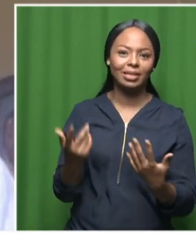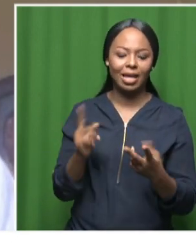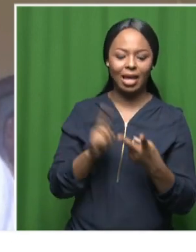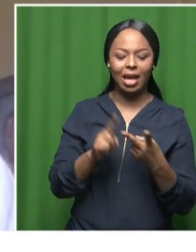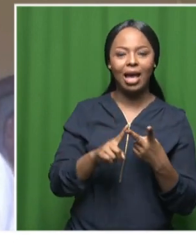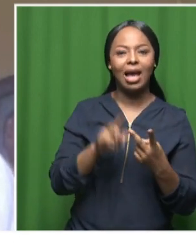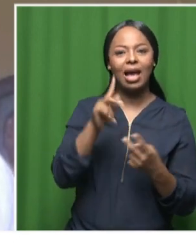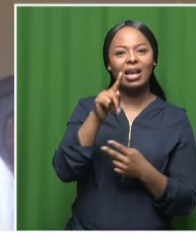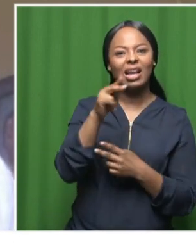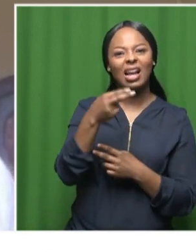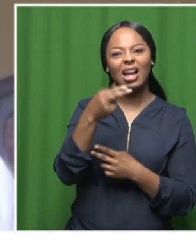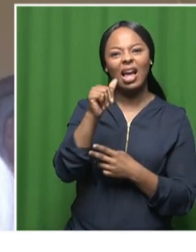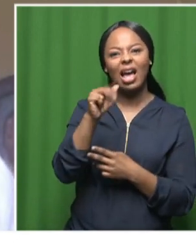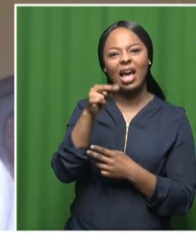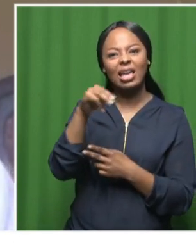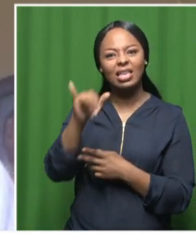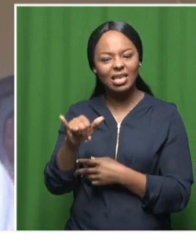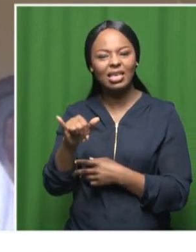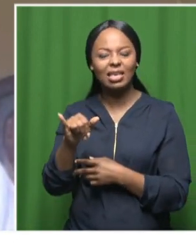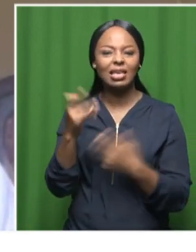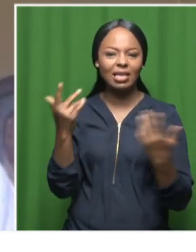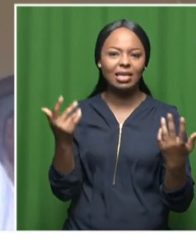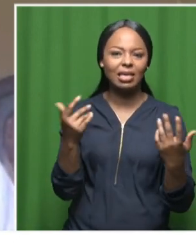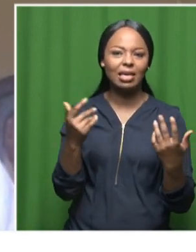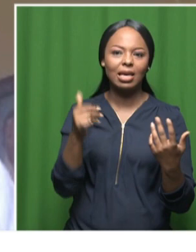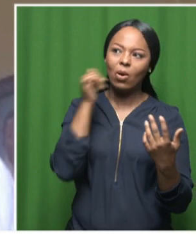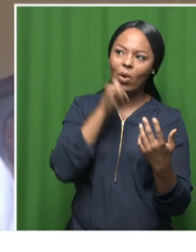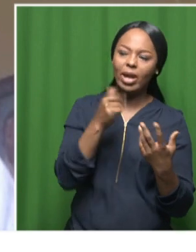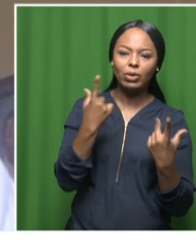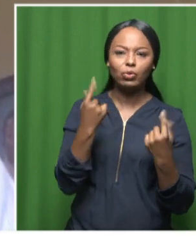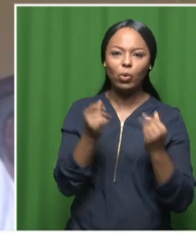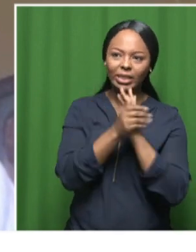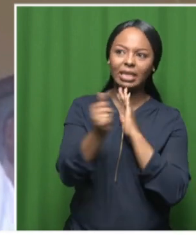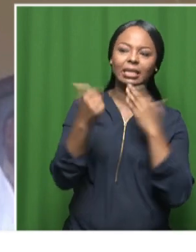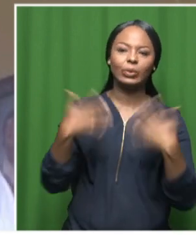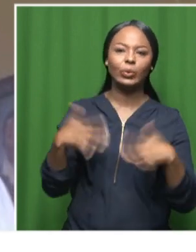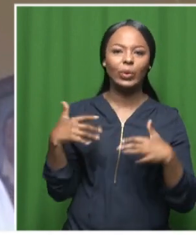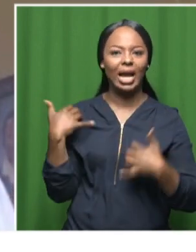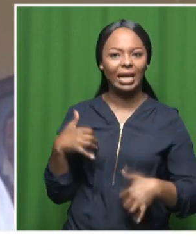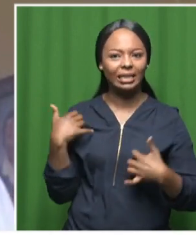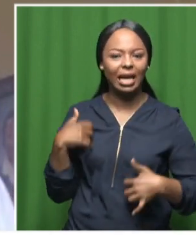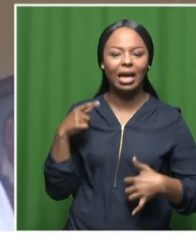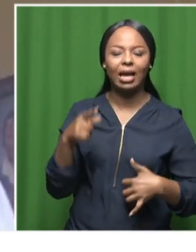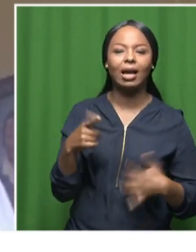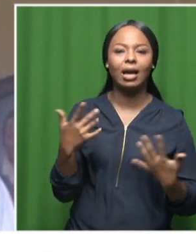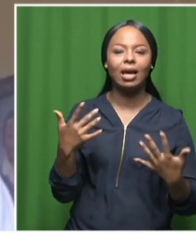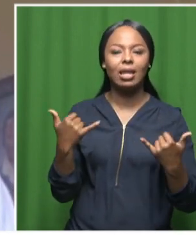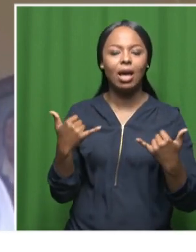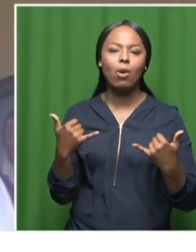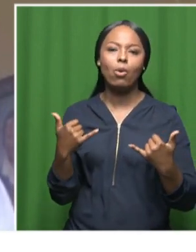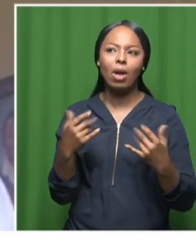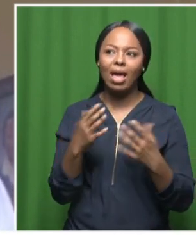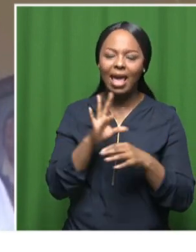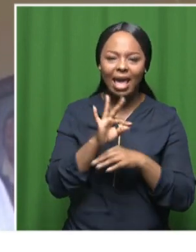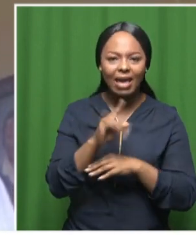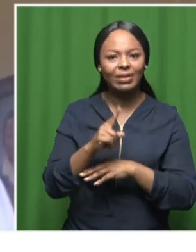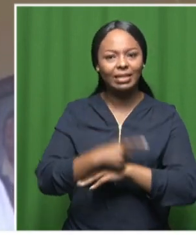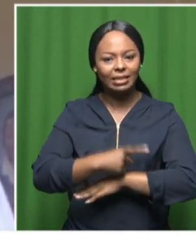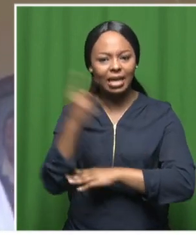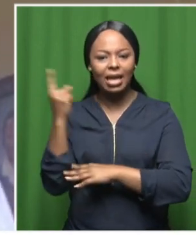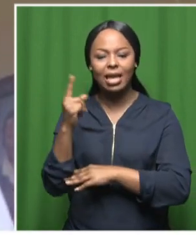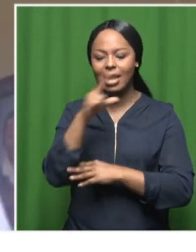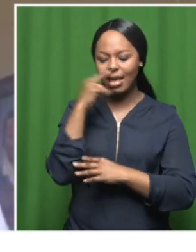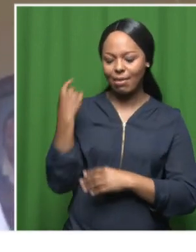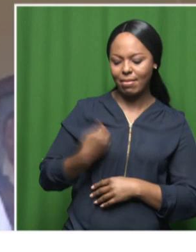is doing, Gwen Ensel still sits at the top, every week churning out an article. There's a young lady called